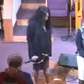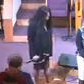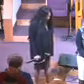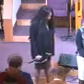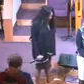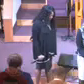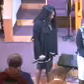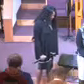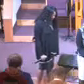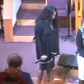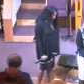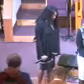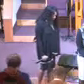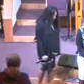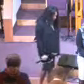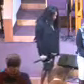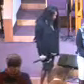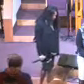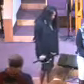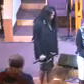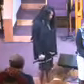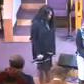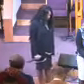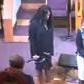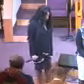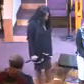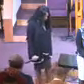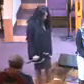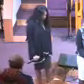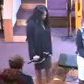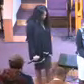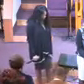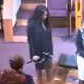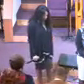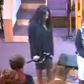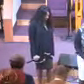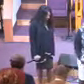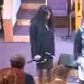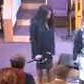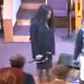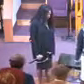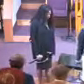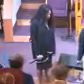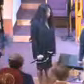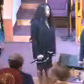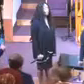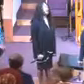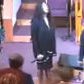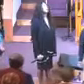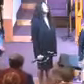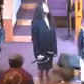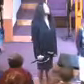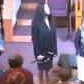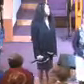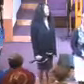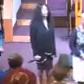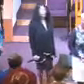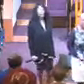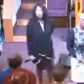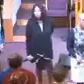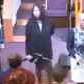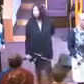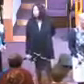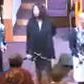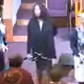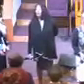name throughout ceaseless ages, Lord. And let the children of God say, amen, amen, amen, amen,